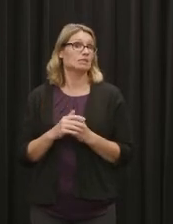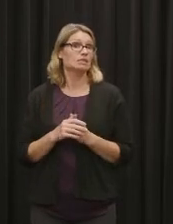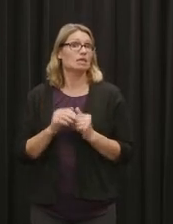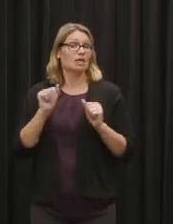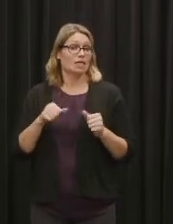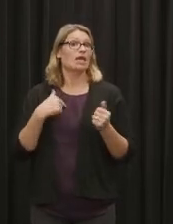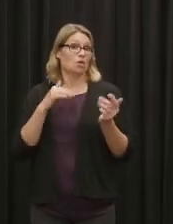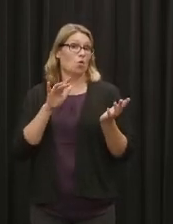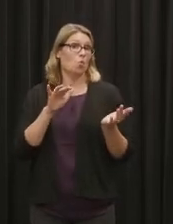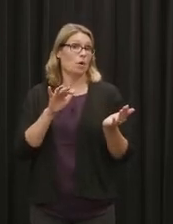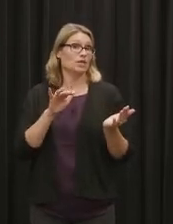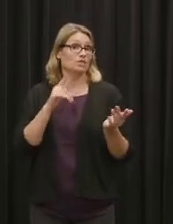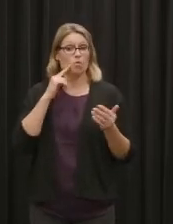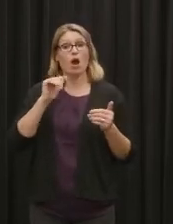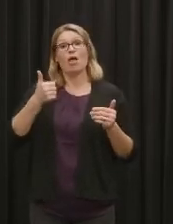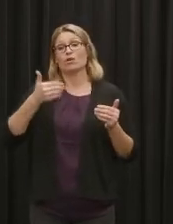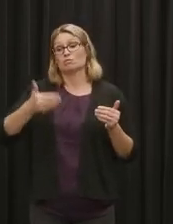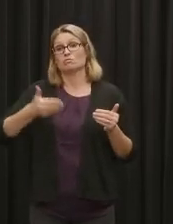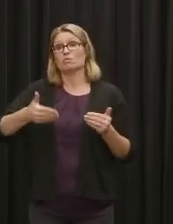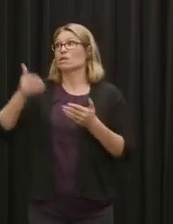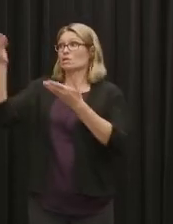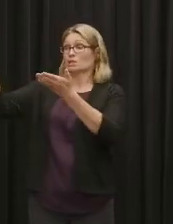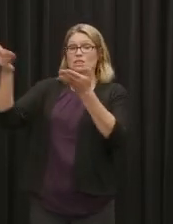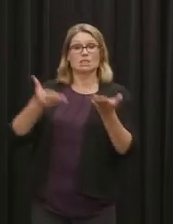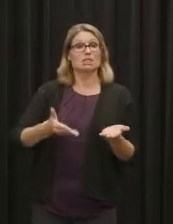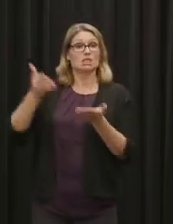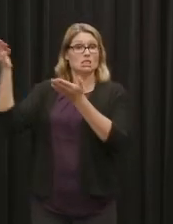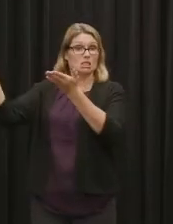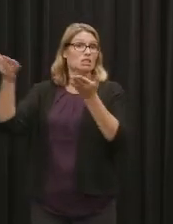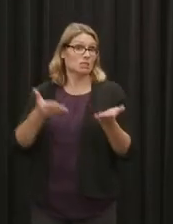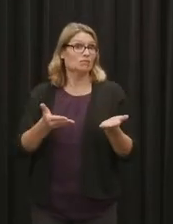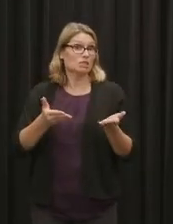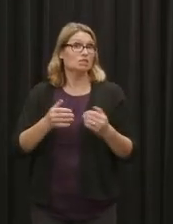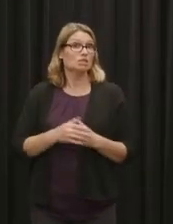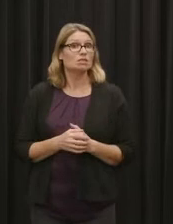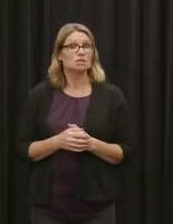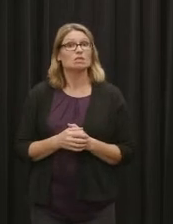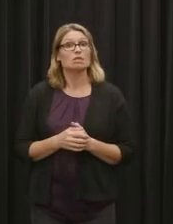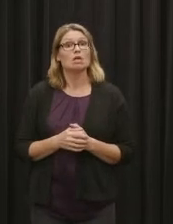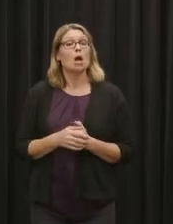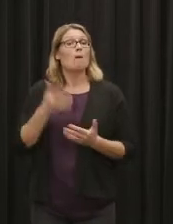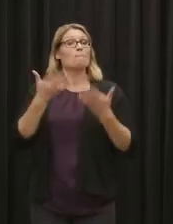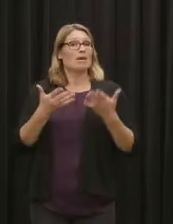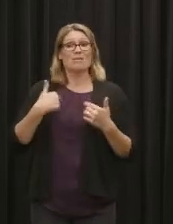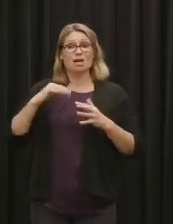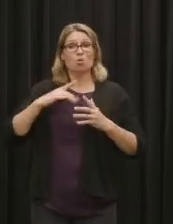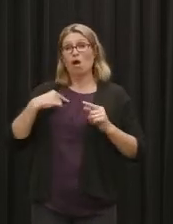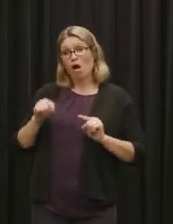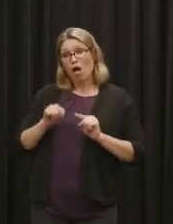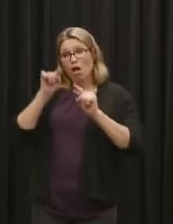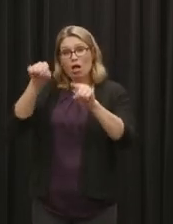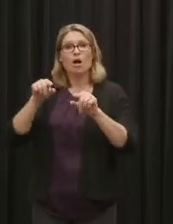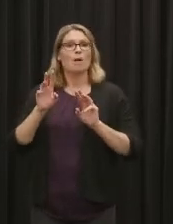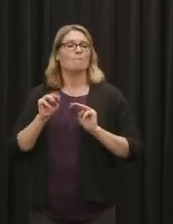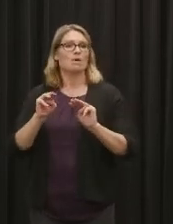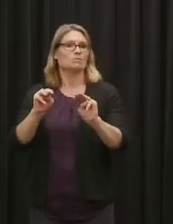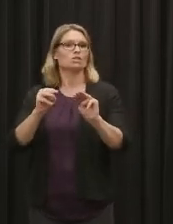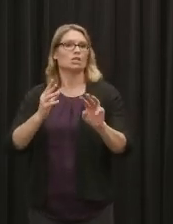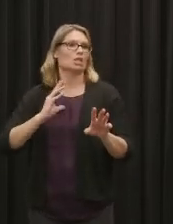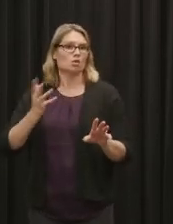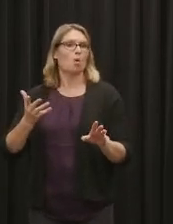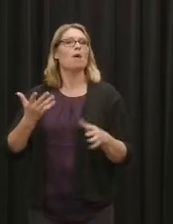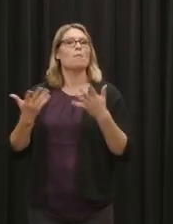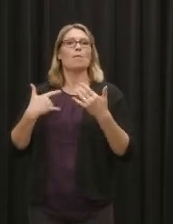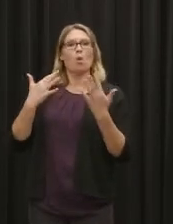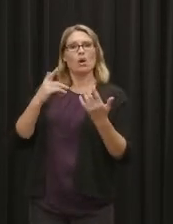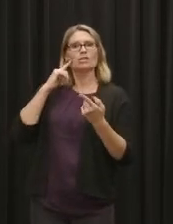subsequent deliveries, which will likely be in a location closer to them. Ms. Butler,